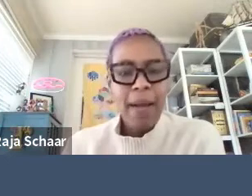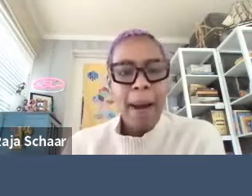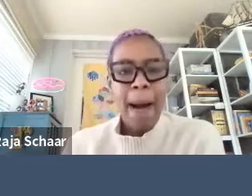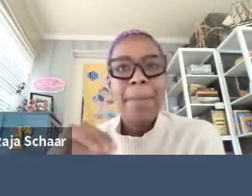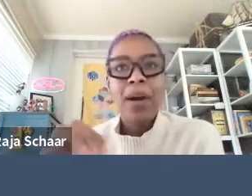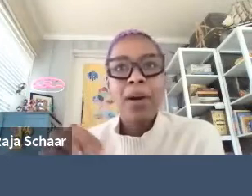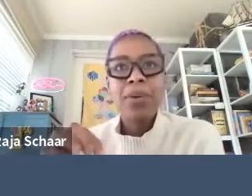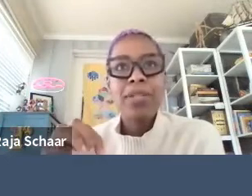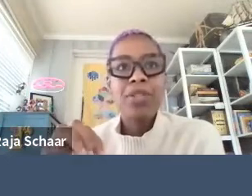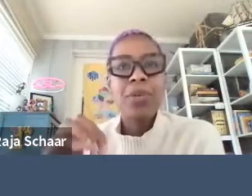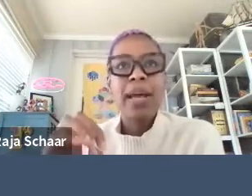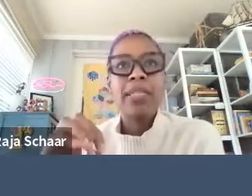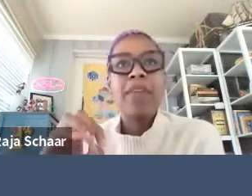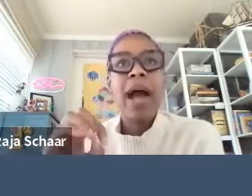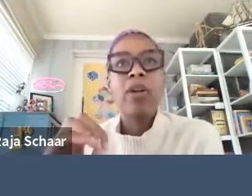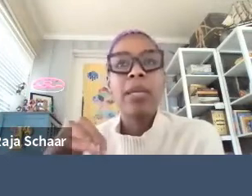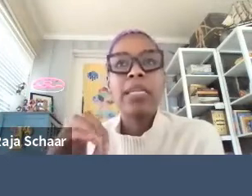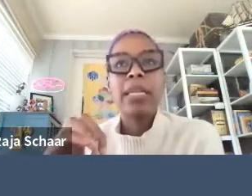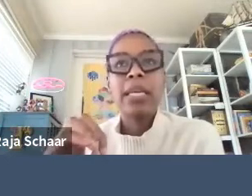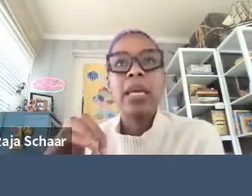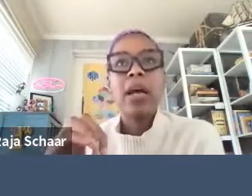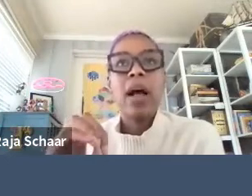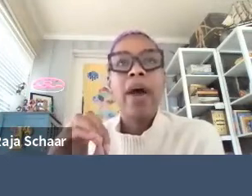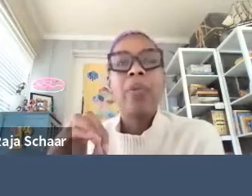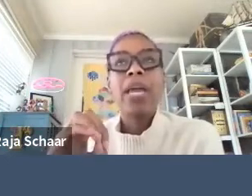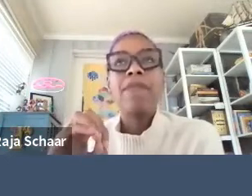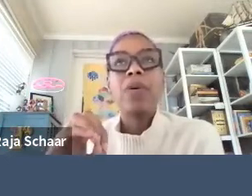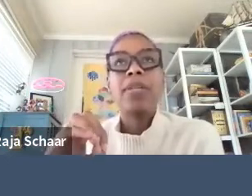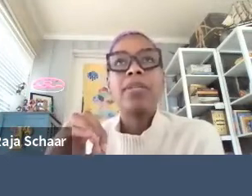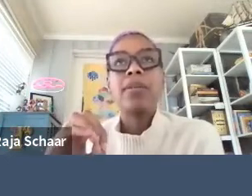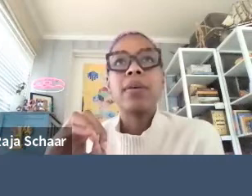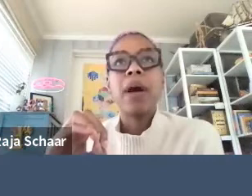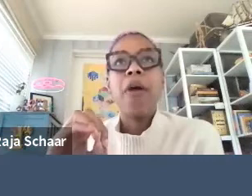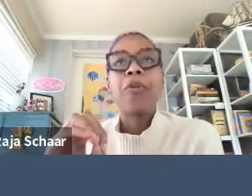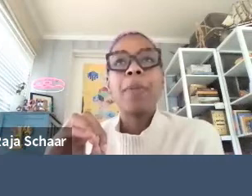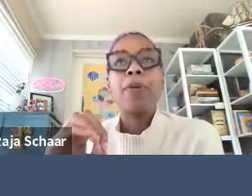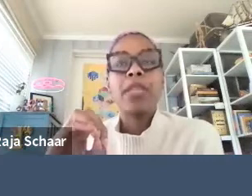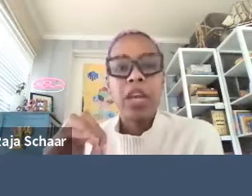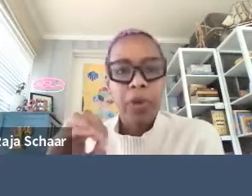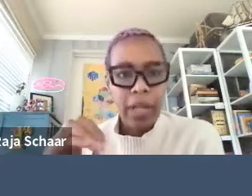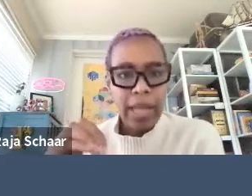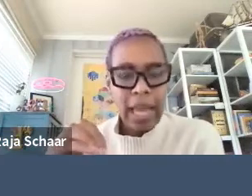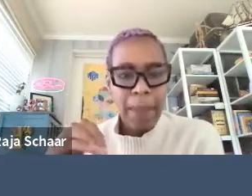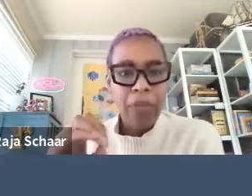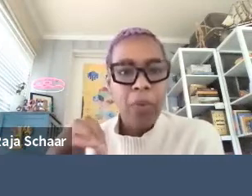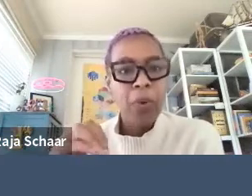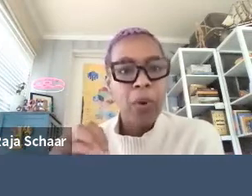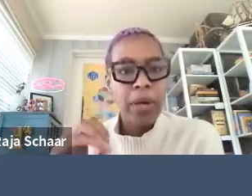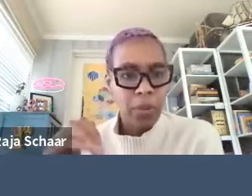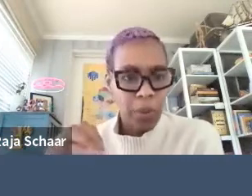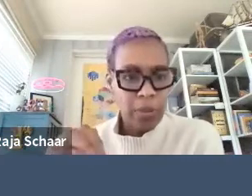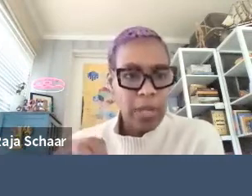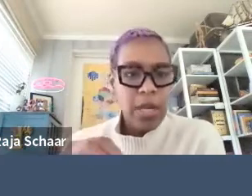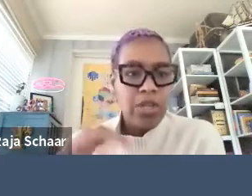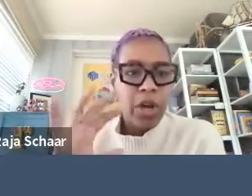90s. But it also has to do with this idea of how do we influence other people to think critically about their role